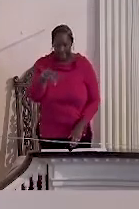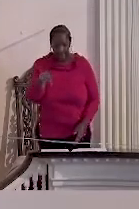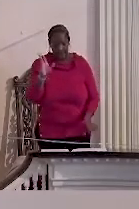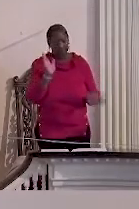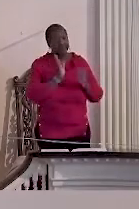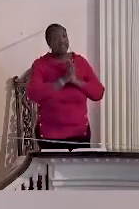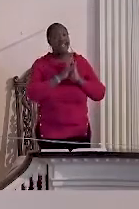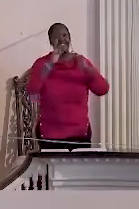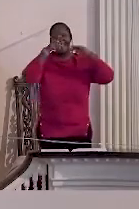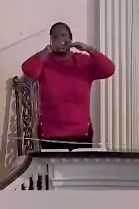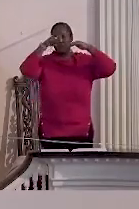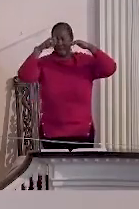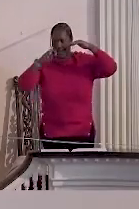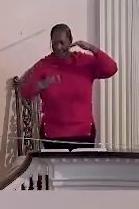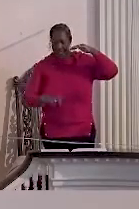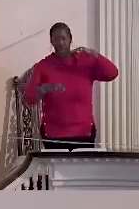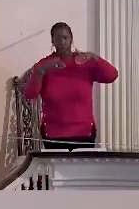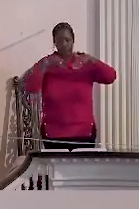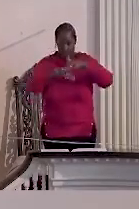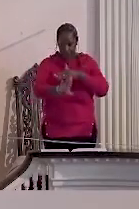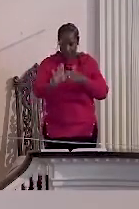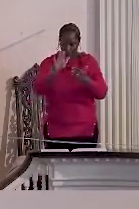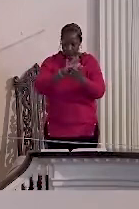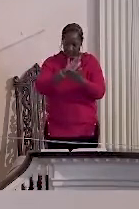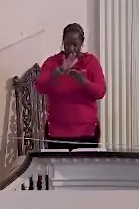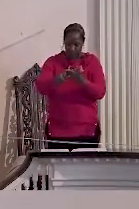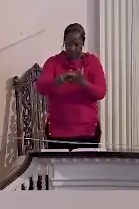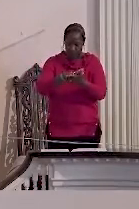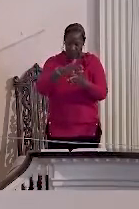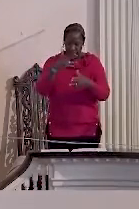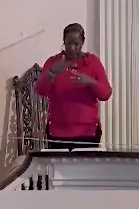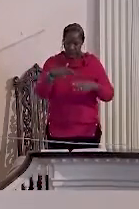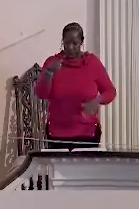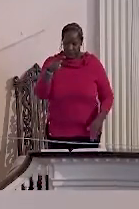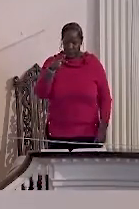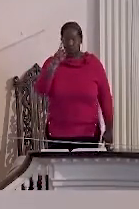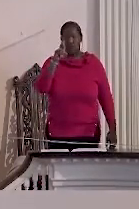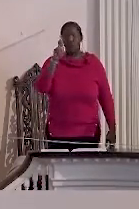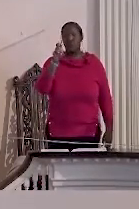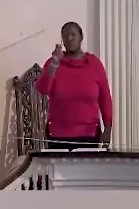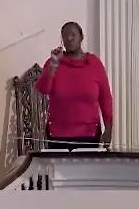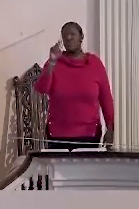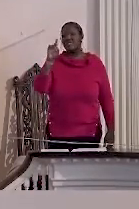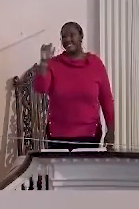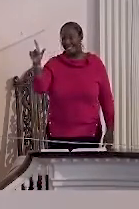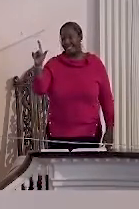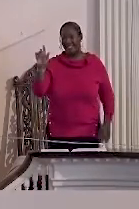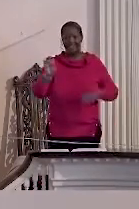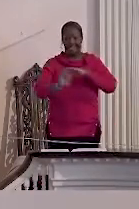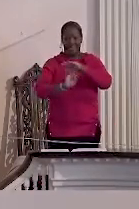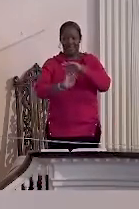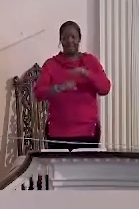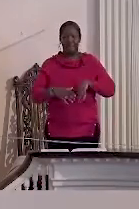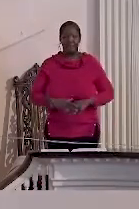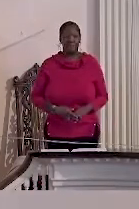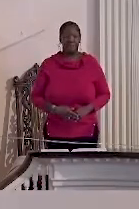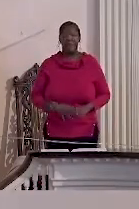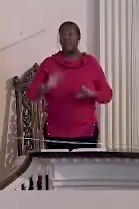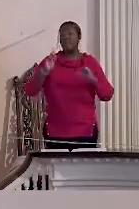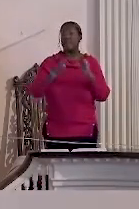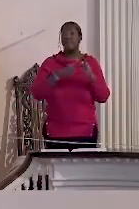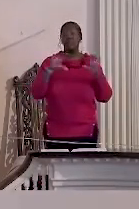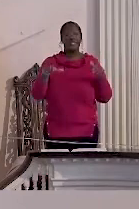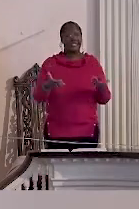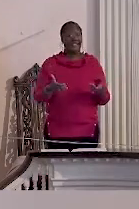went into his school, Truesdell Elementary, just before the bell rang. His first class that morning was